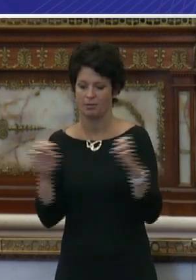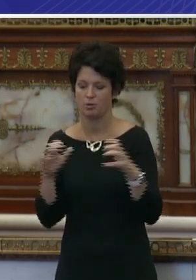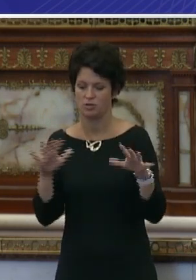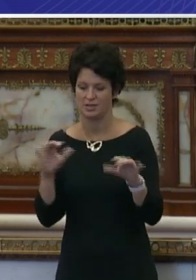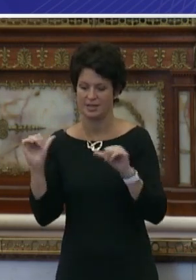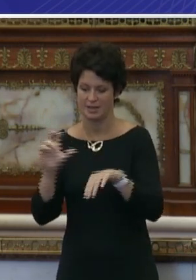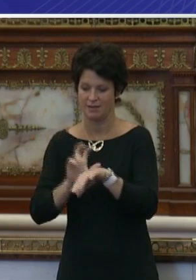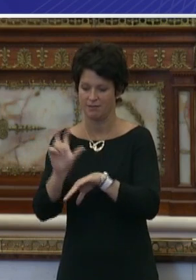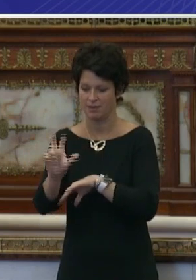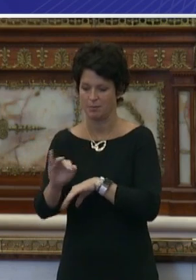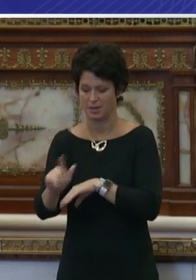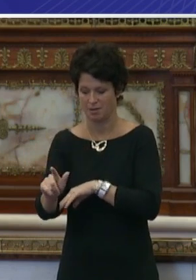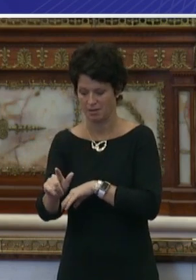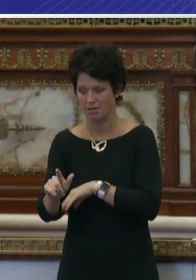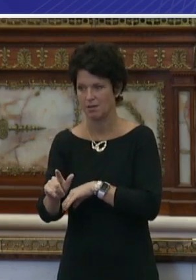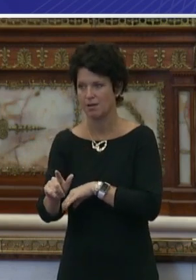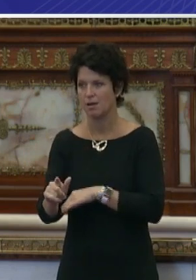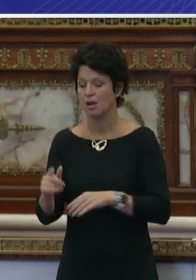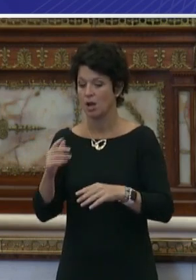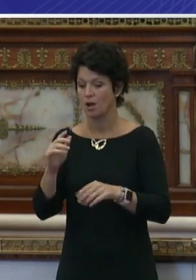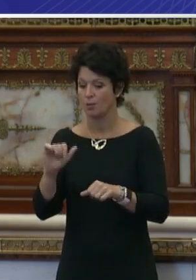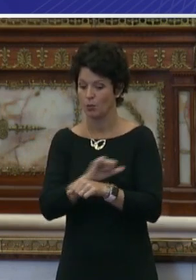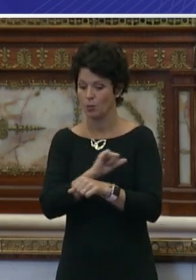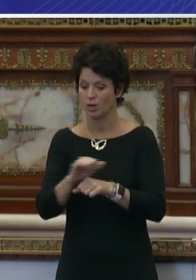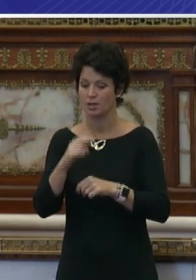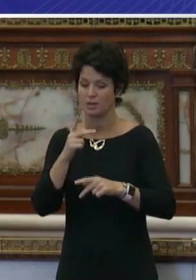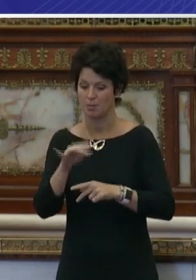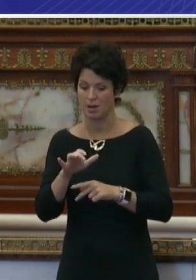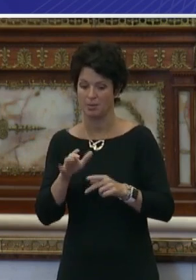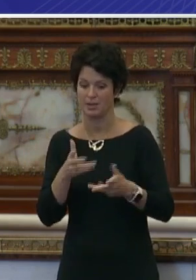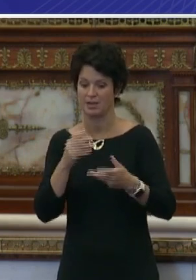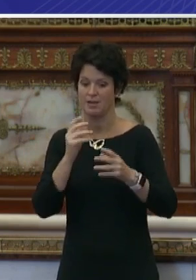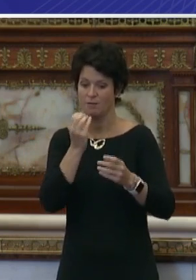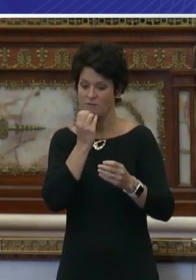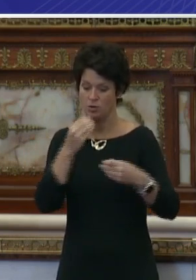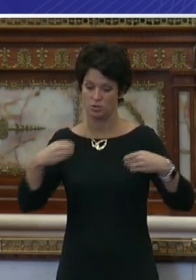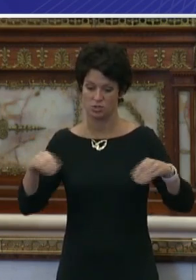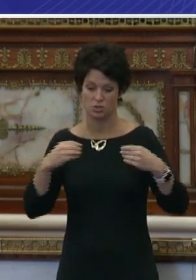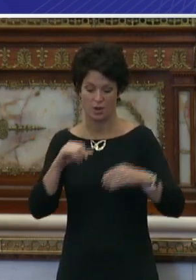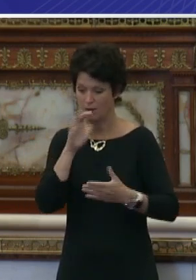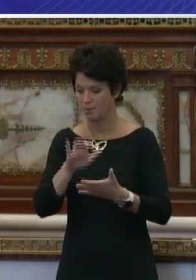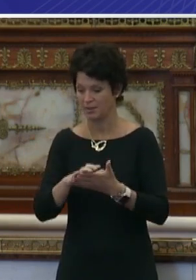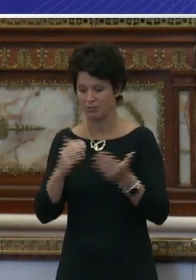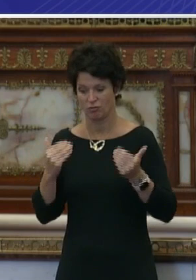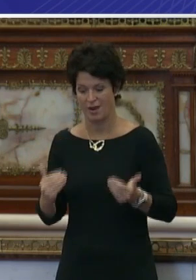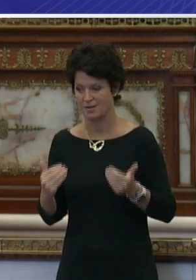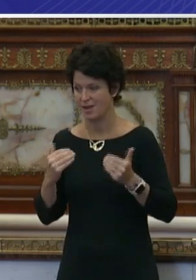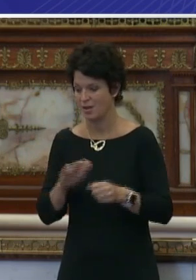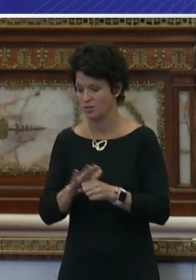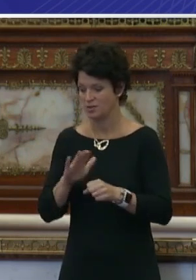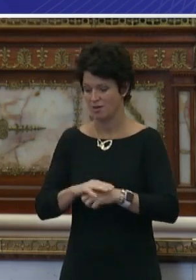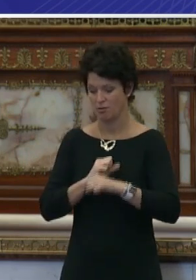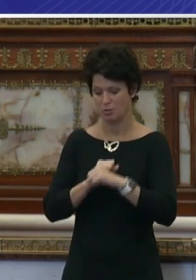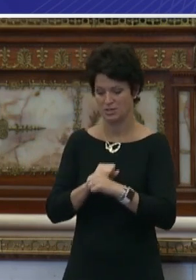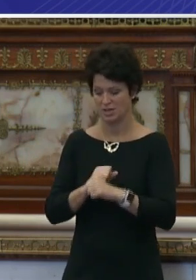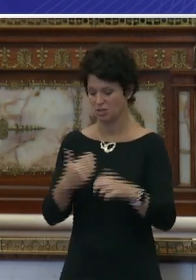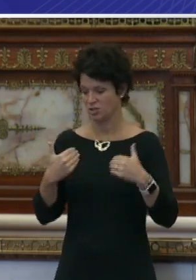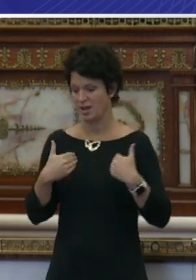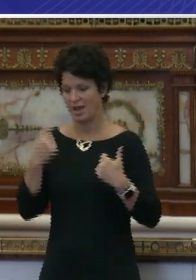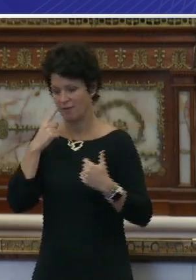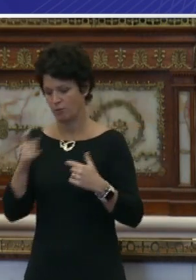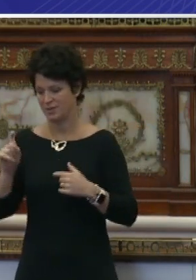bill. As someone who's been working on the front lines with the public throughout this pandemic, I don't believe that right now there are enough protections in place for